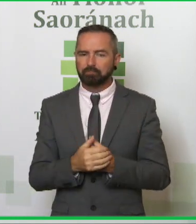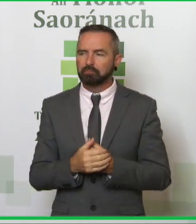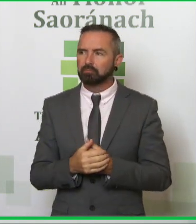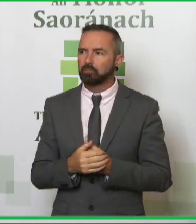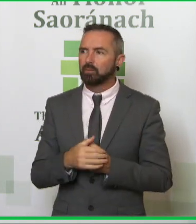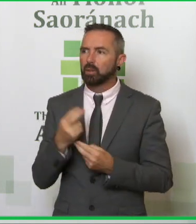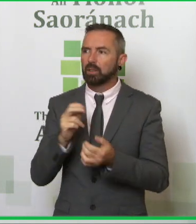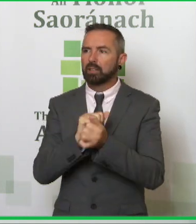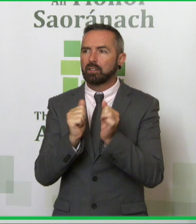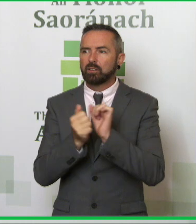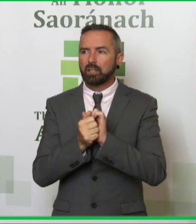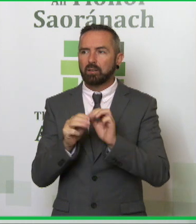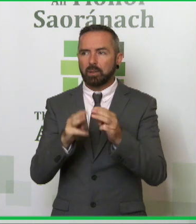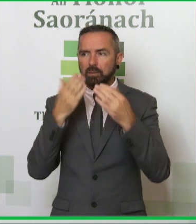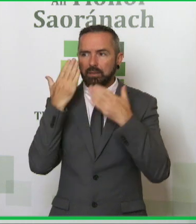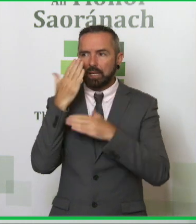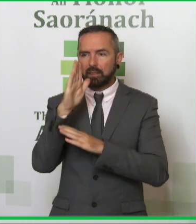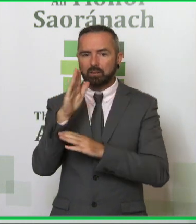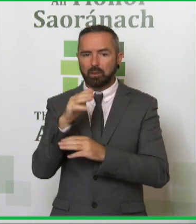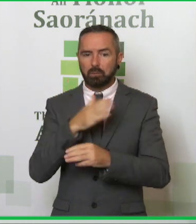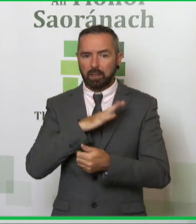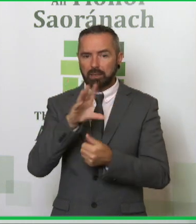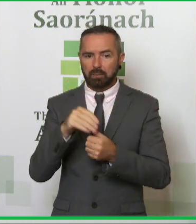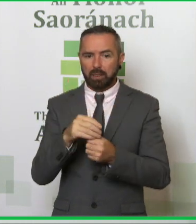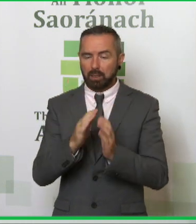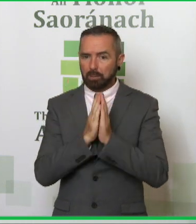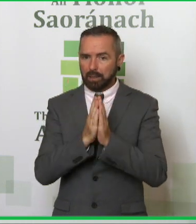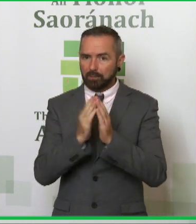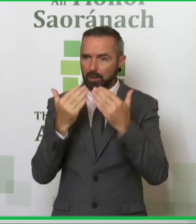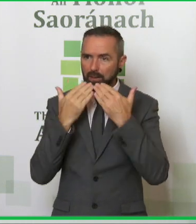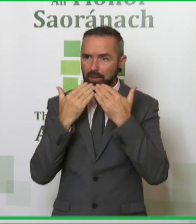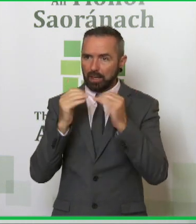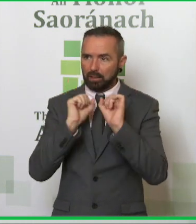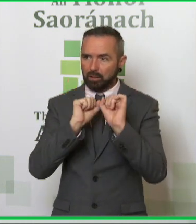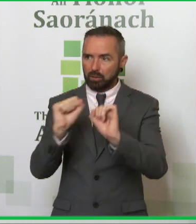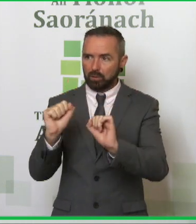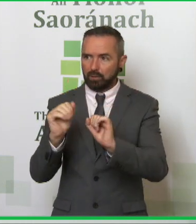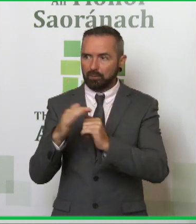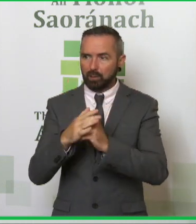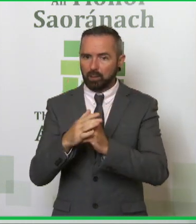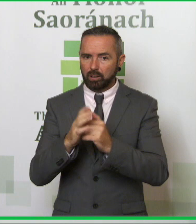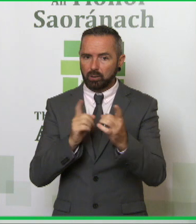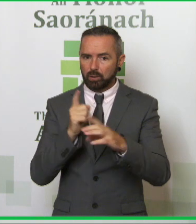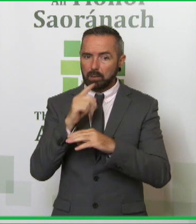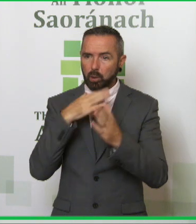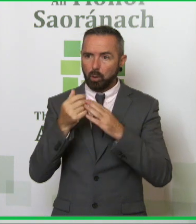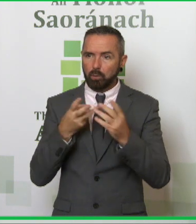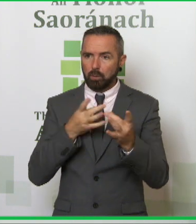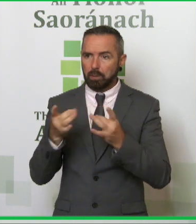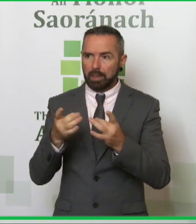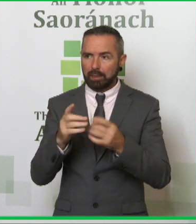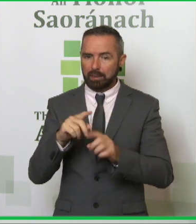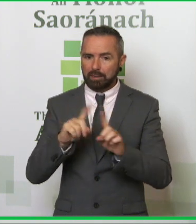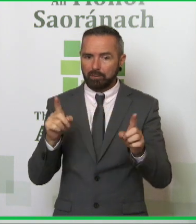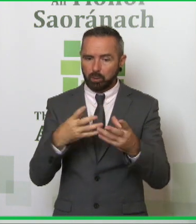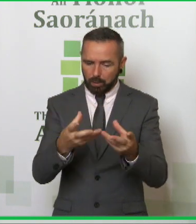caused by drugs. So my special plea to Taoiseach, thanks for your kind comments. What really may make a difference for us is you embrace this report